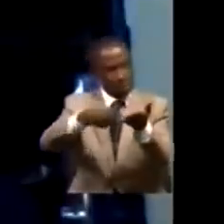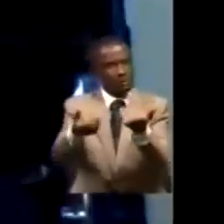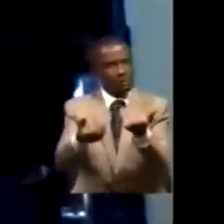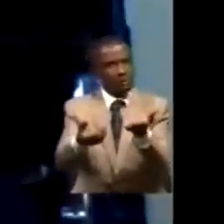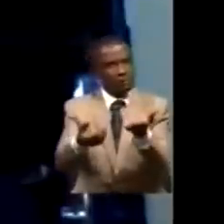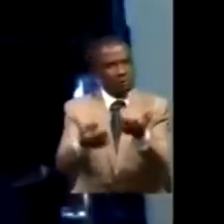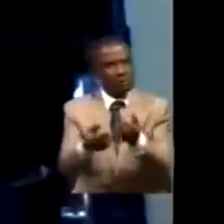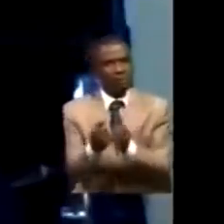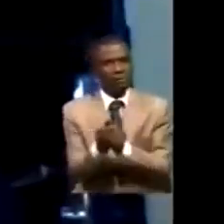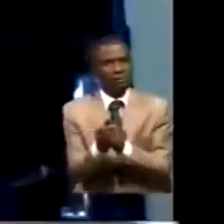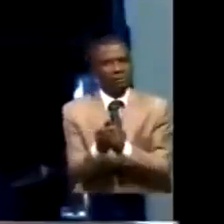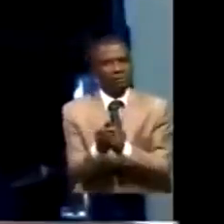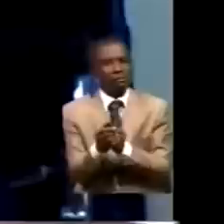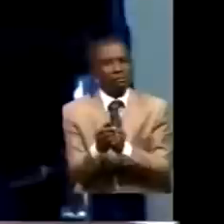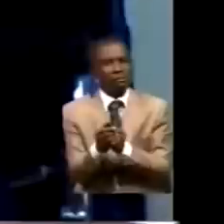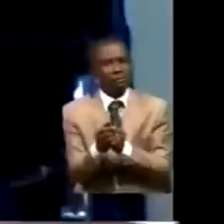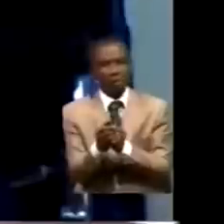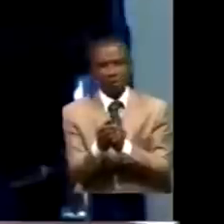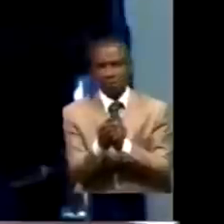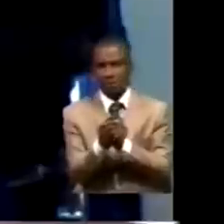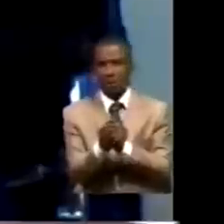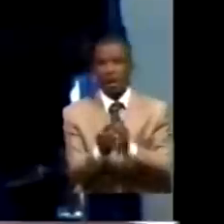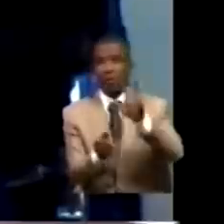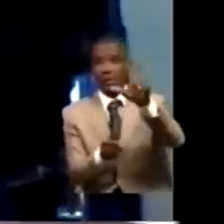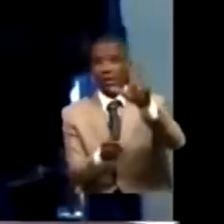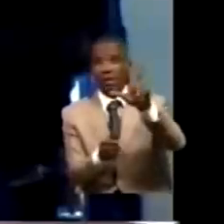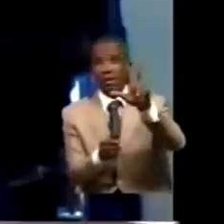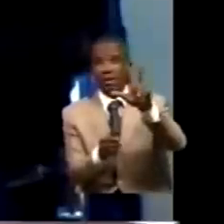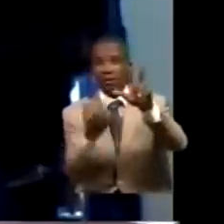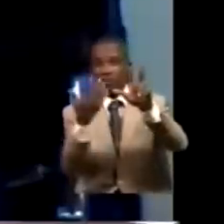What other region? You have mentioned three.